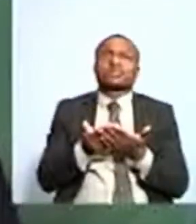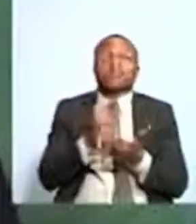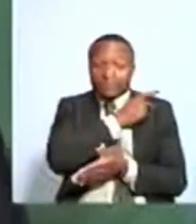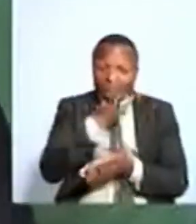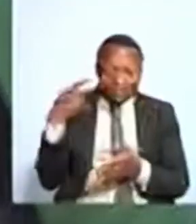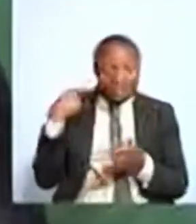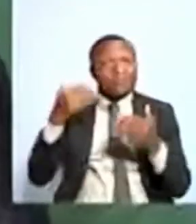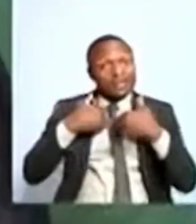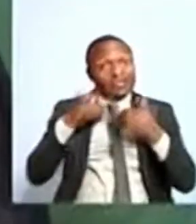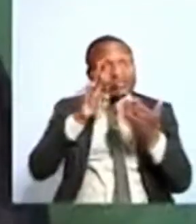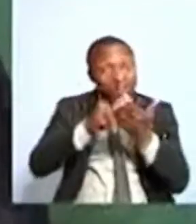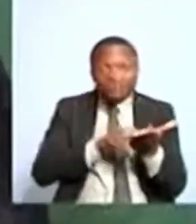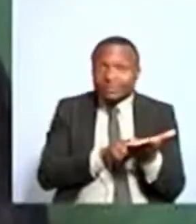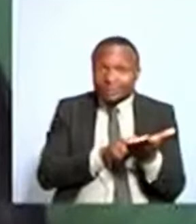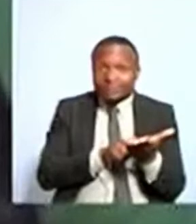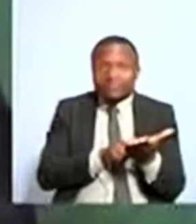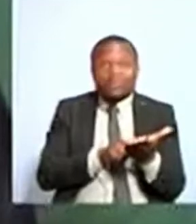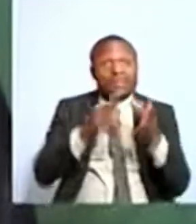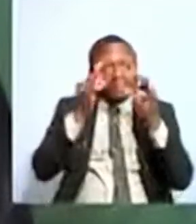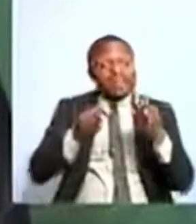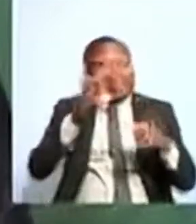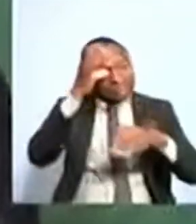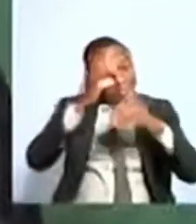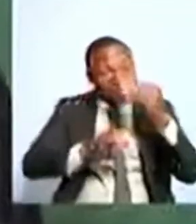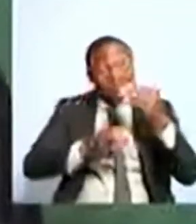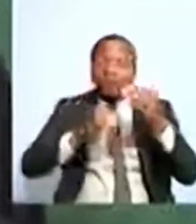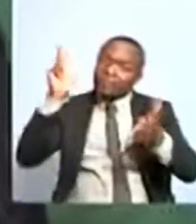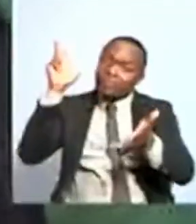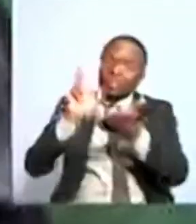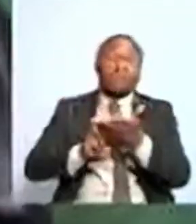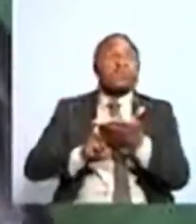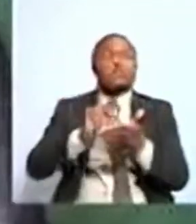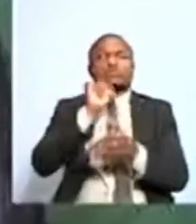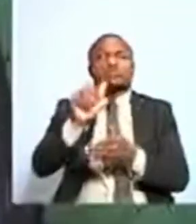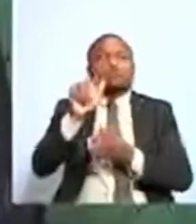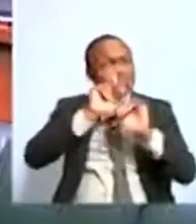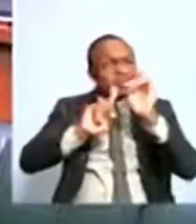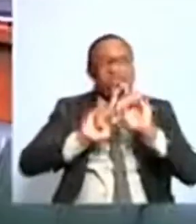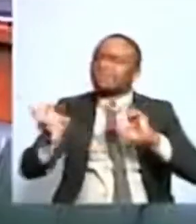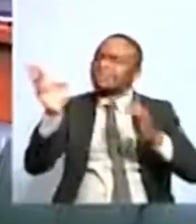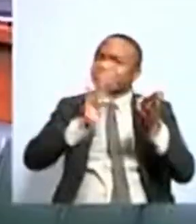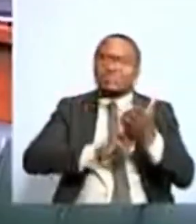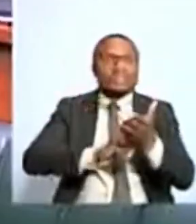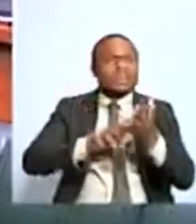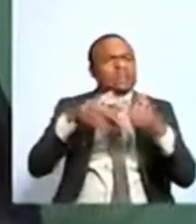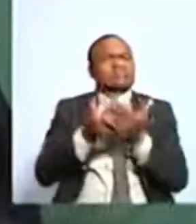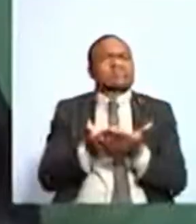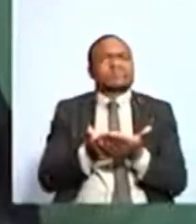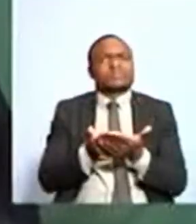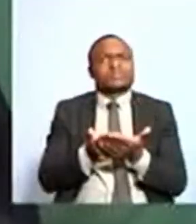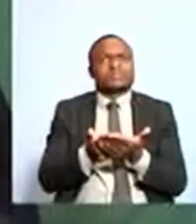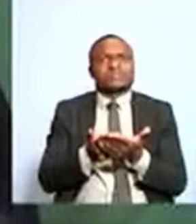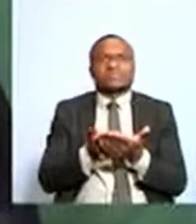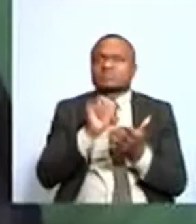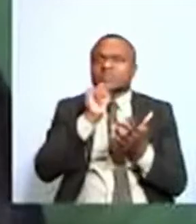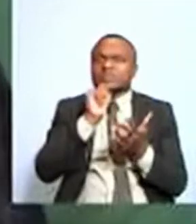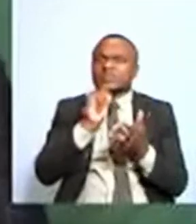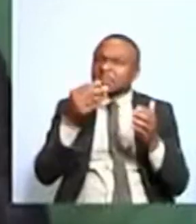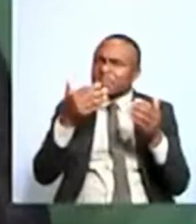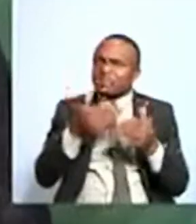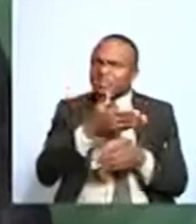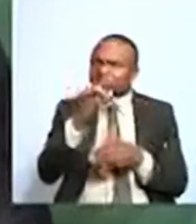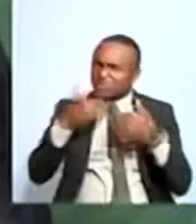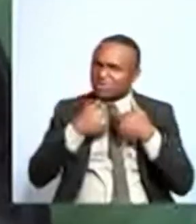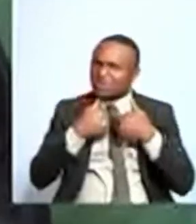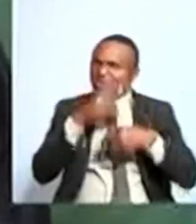rules. If a clause has been passed, you don't go back. And then how do you don't have, you even have the audacity